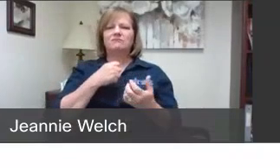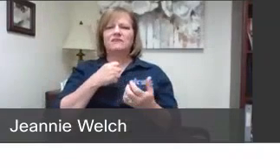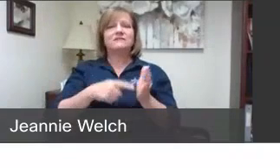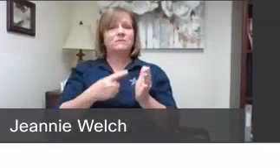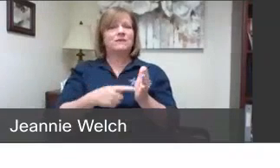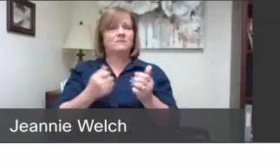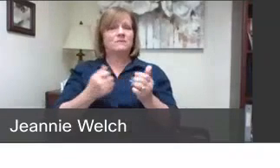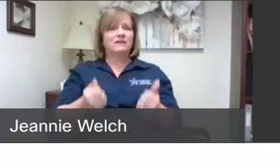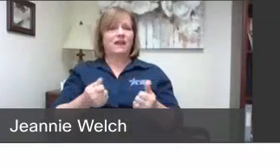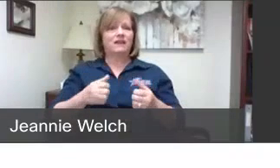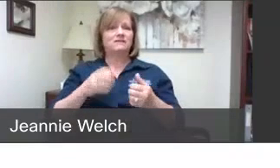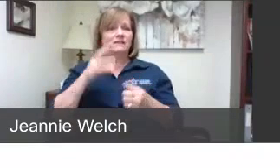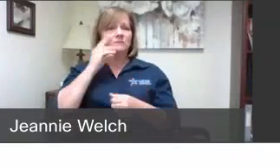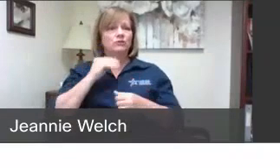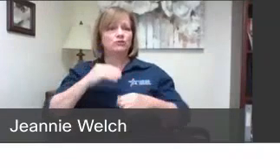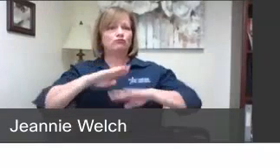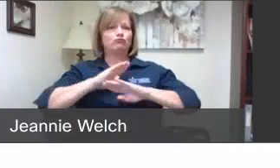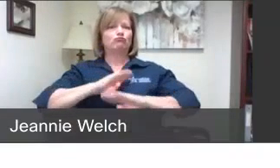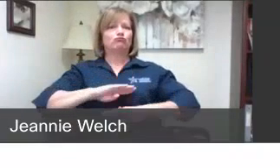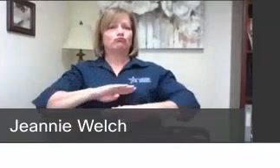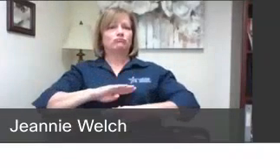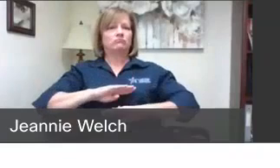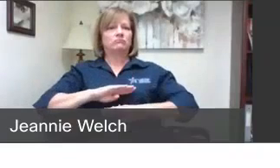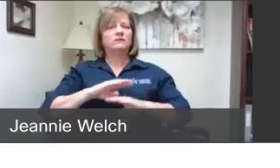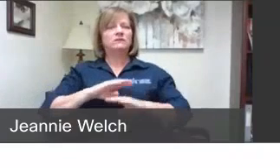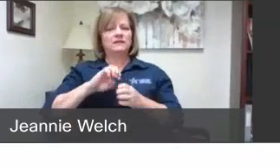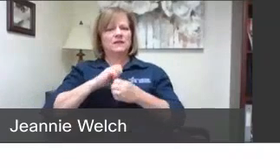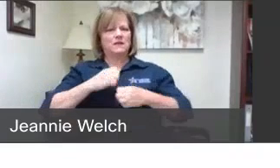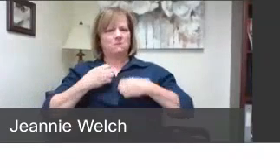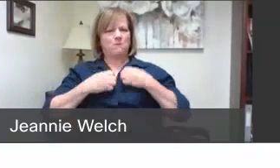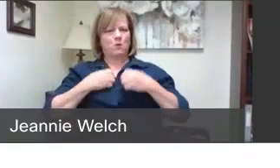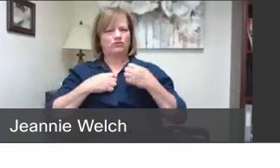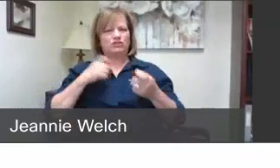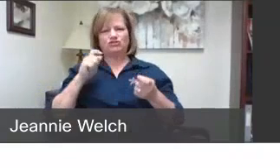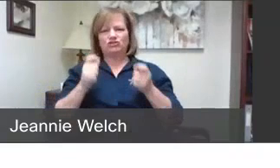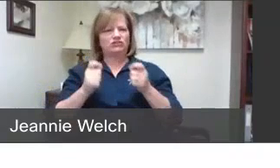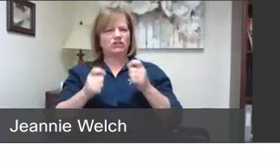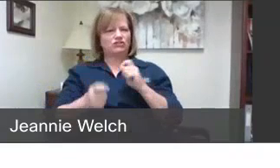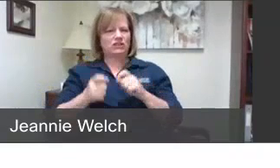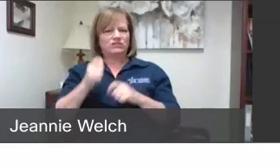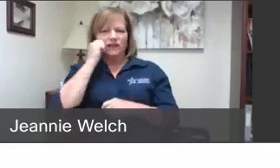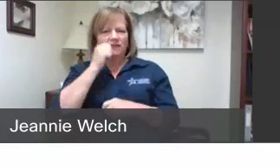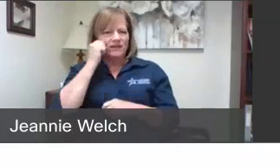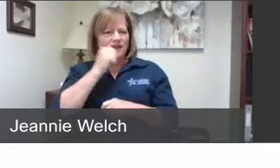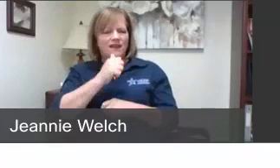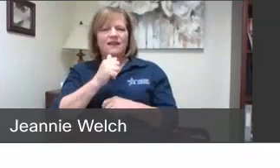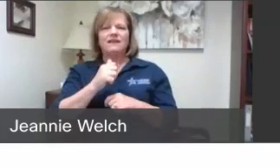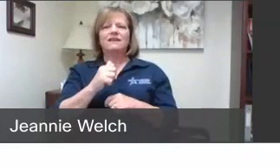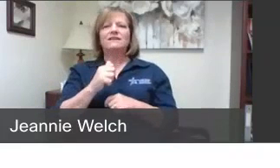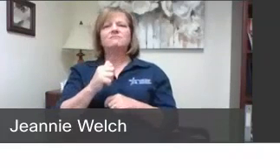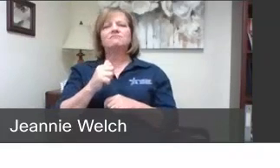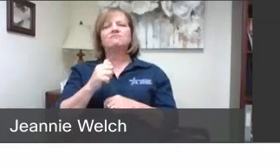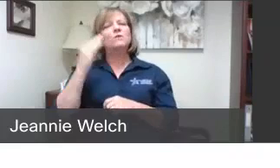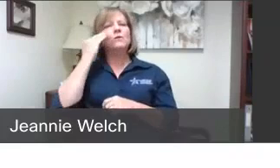relief. These feelings do change day to day, minute to minute. So just know that